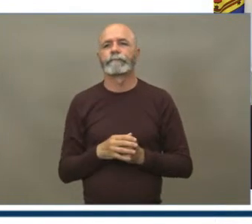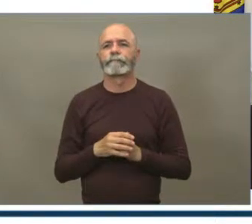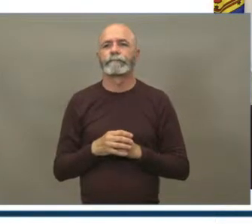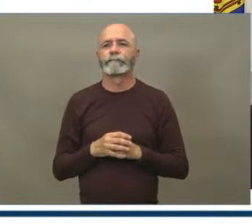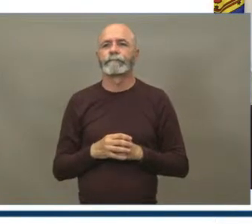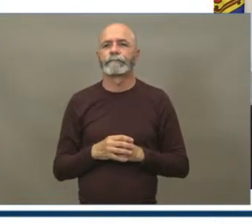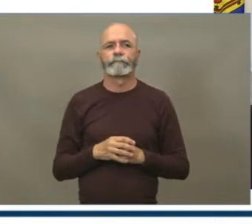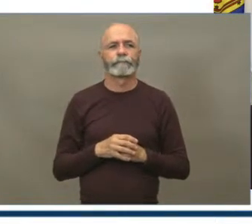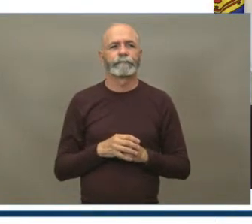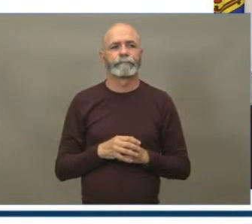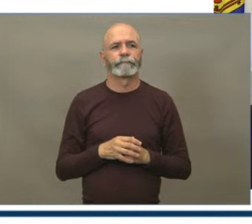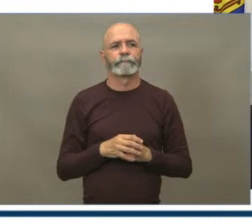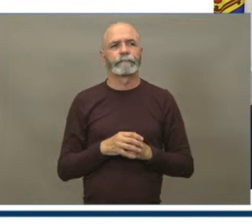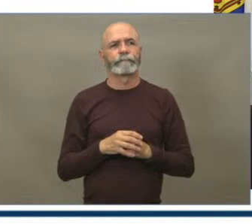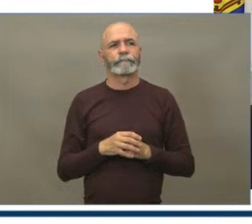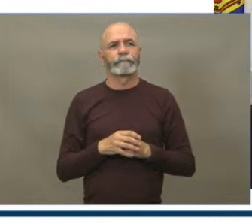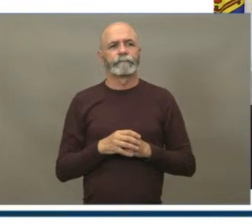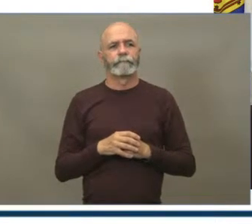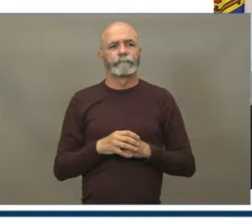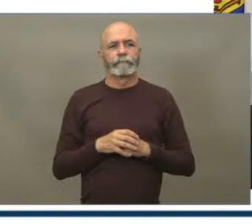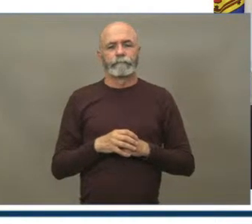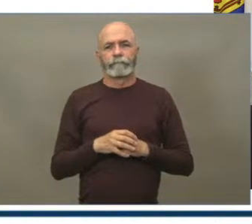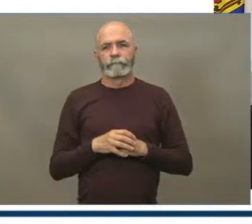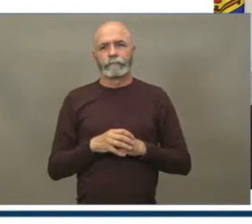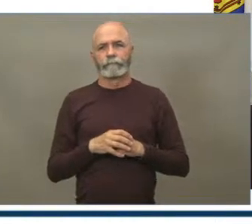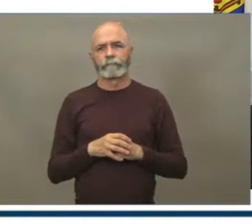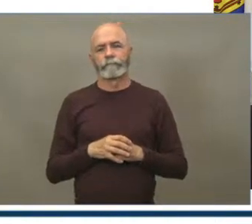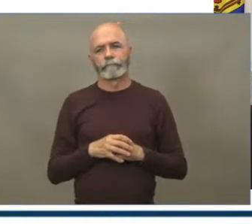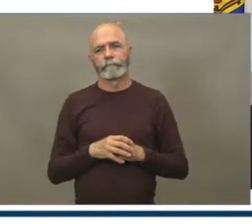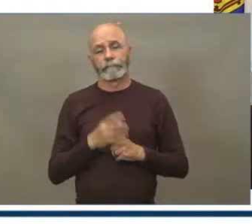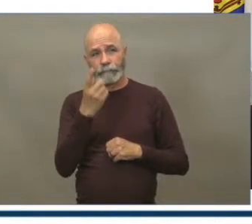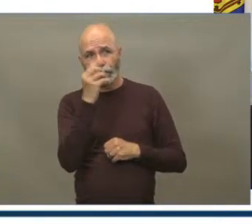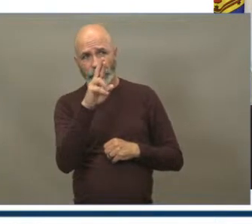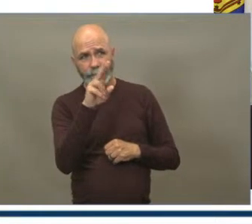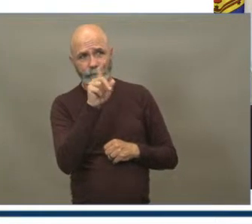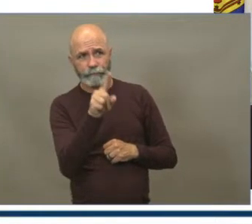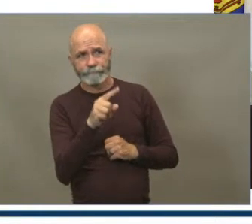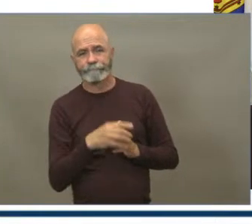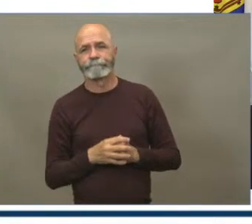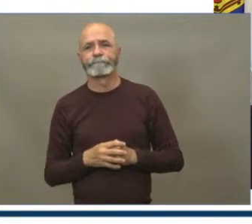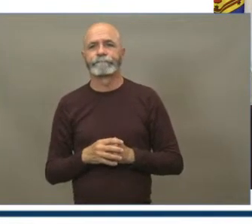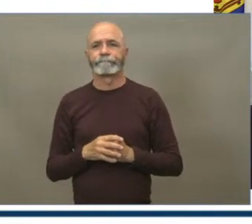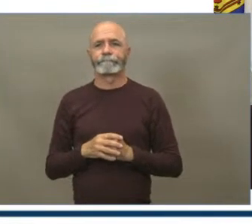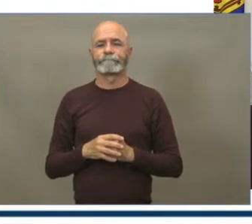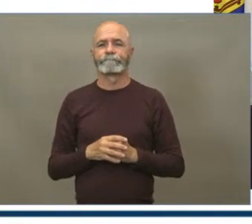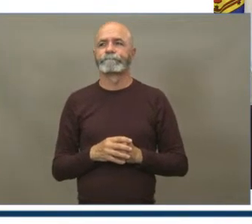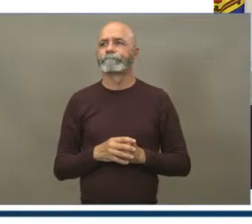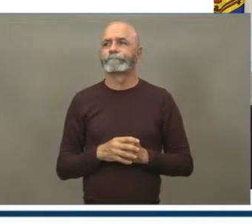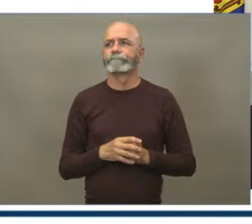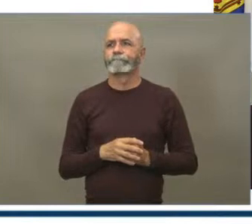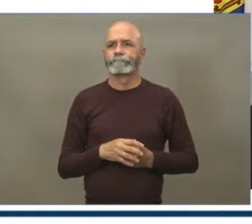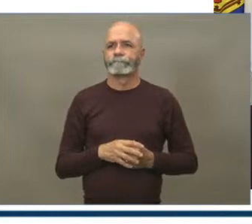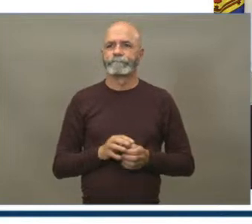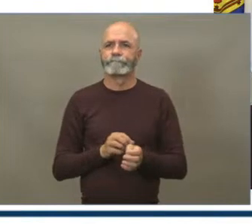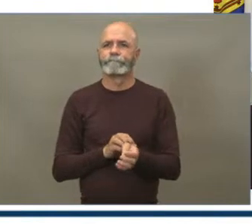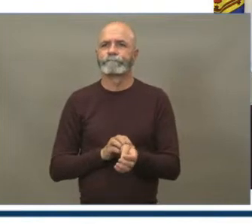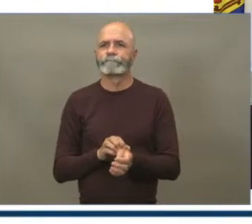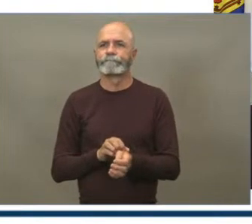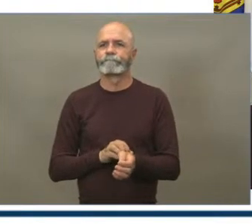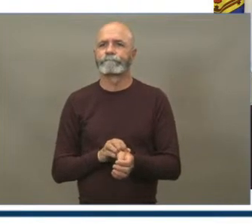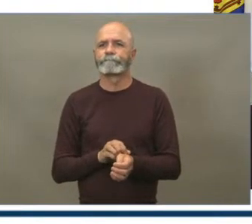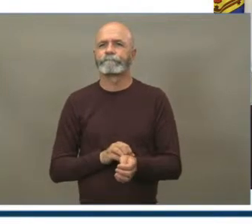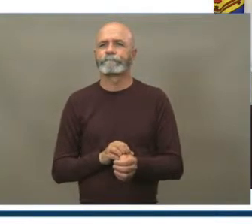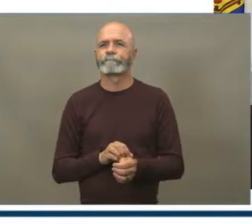Thank you. Good afternoon. Dr. Strang, we've been hearing complaints about a charity going door to door to raise